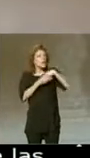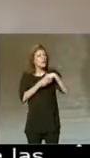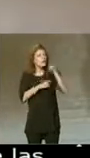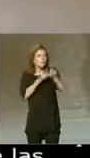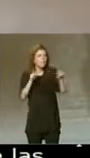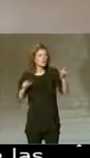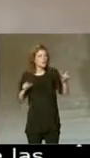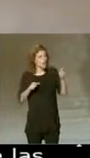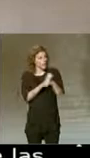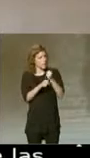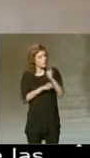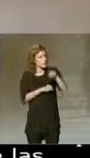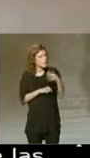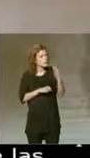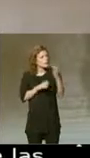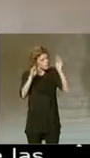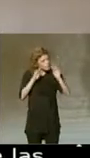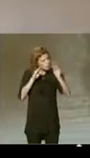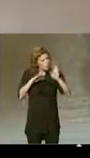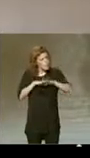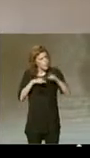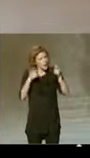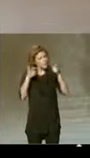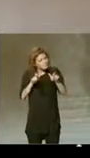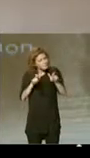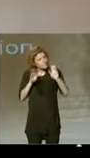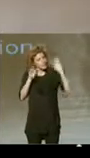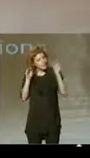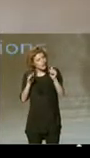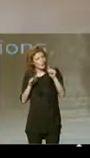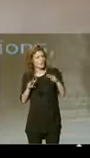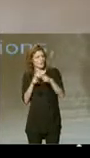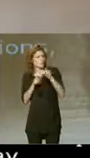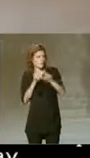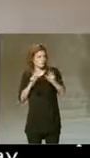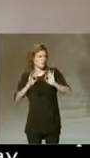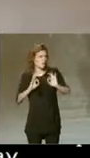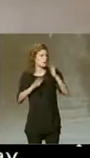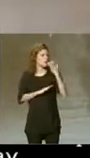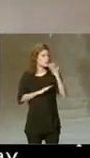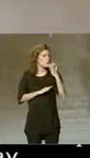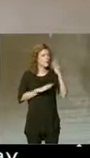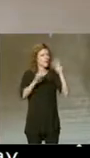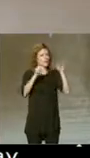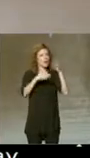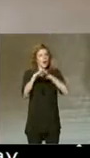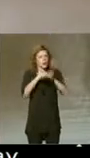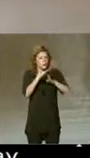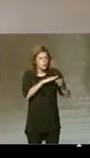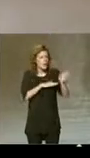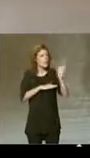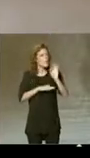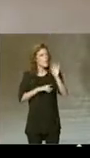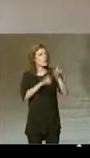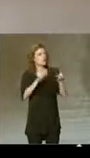corporations one department devoted for certain groups or certain targets.